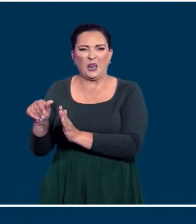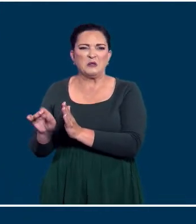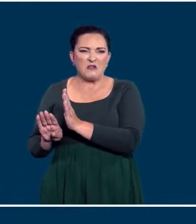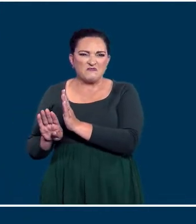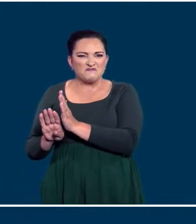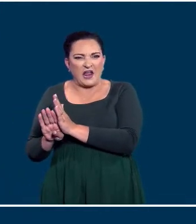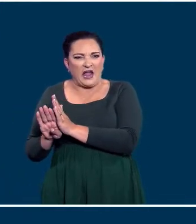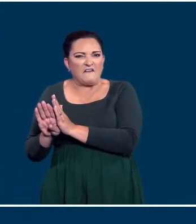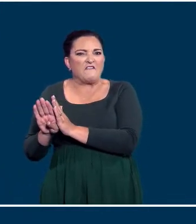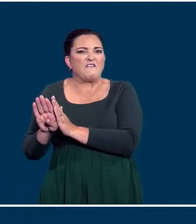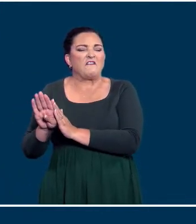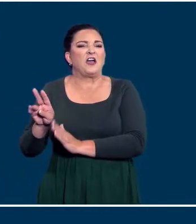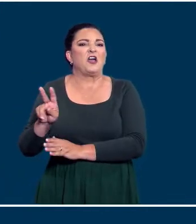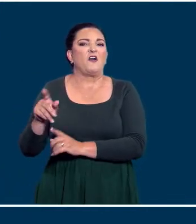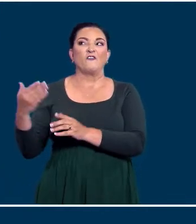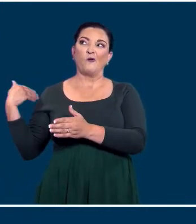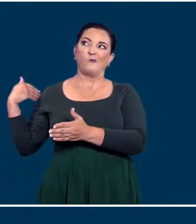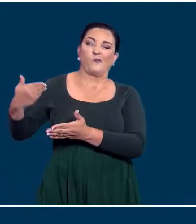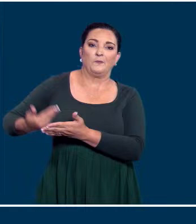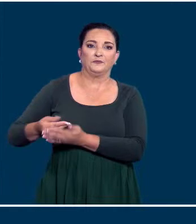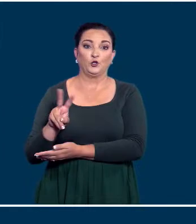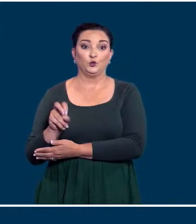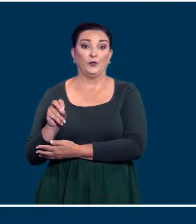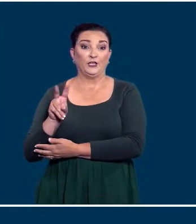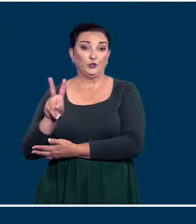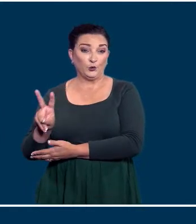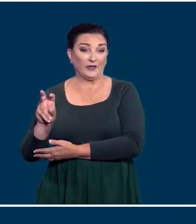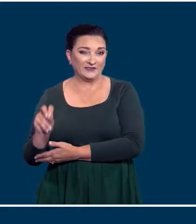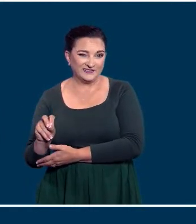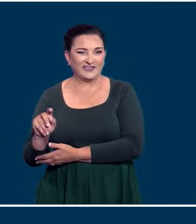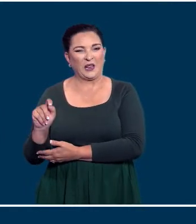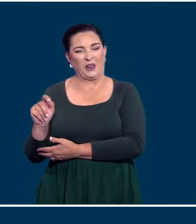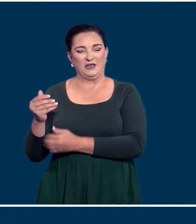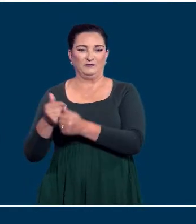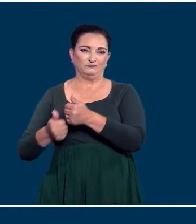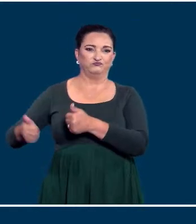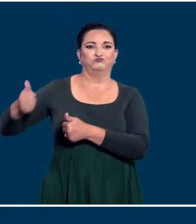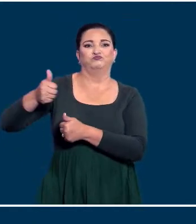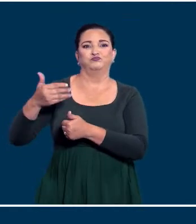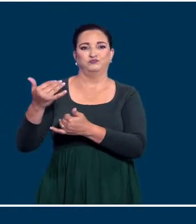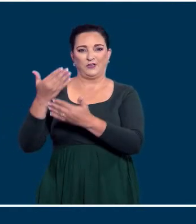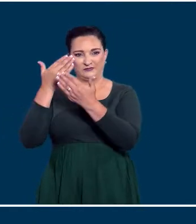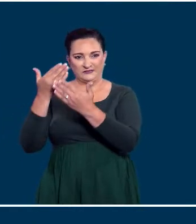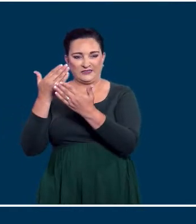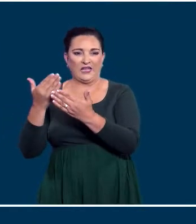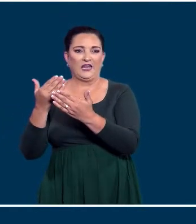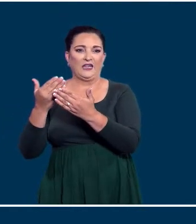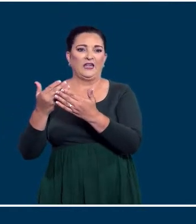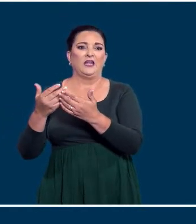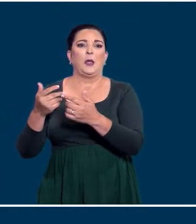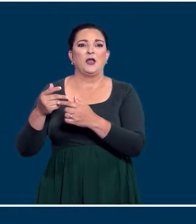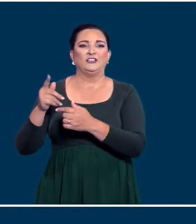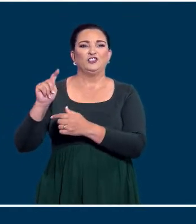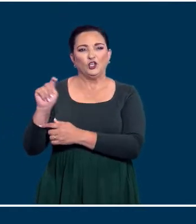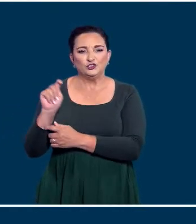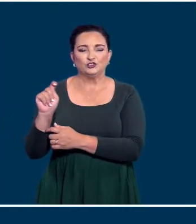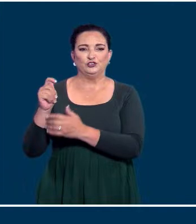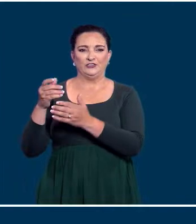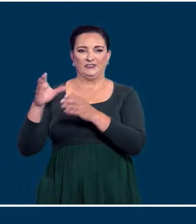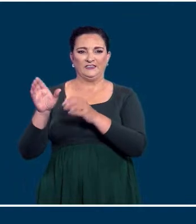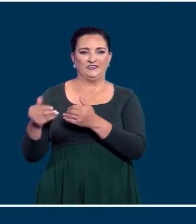2020 levels, the pandemic, is the tertiary sector, and that's in pink. Primary sectors had a lot